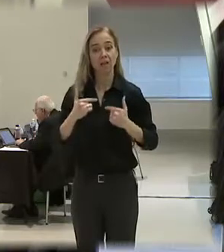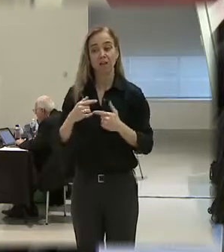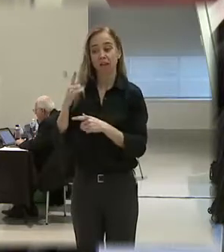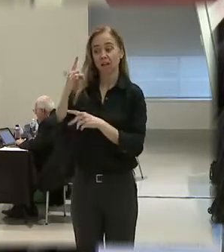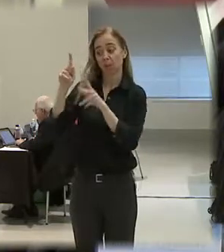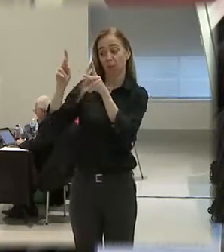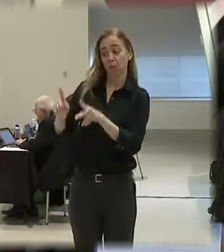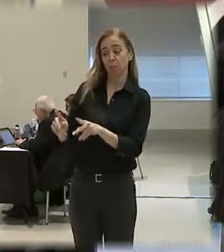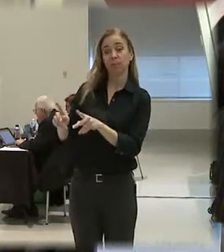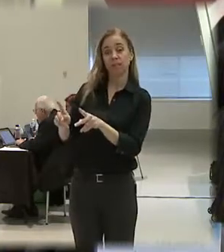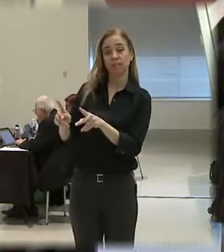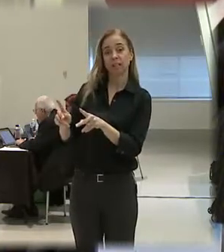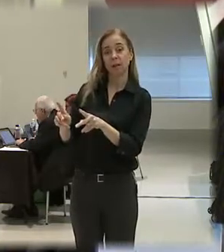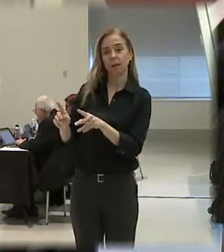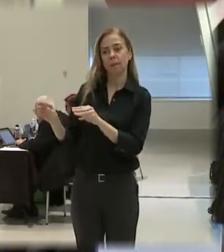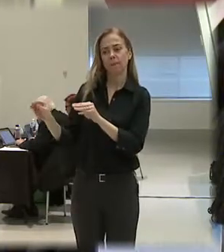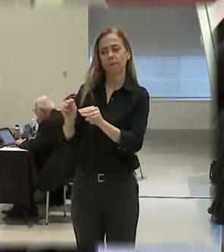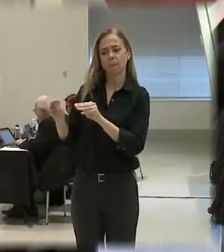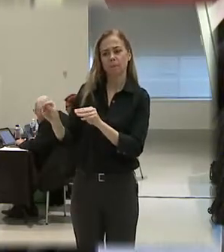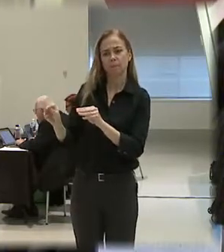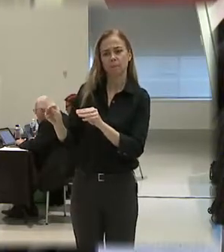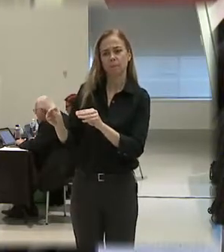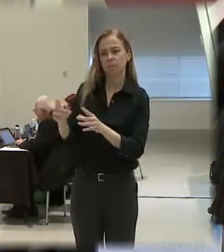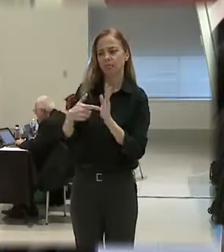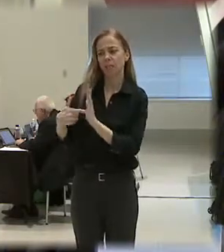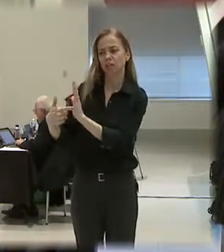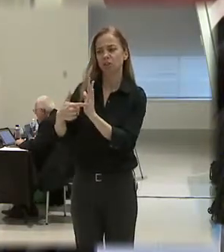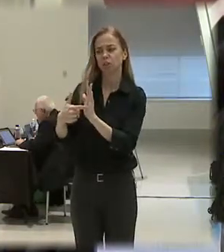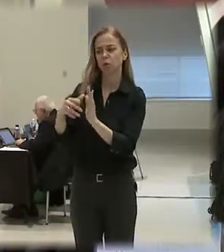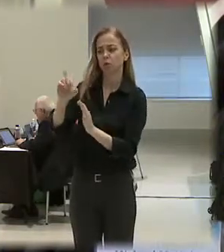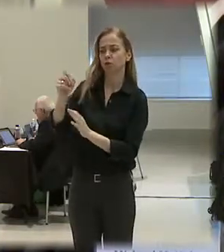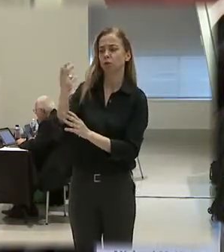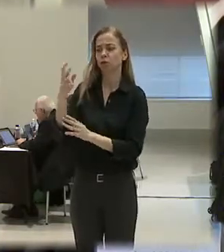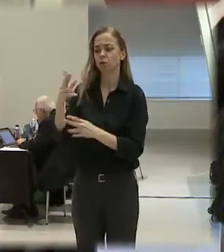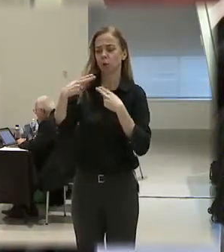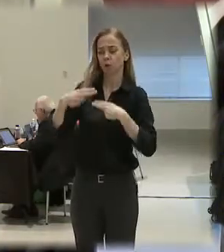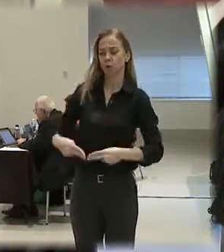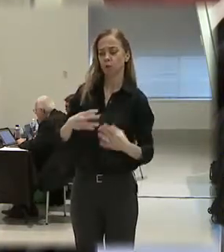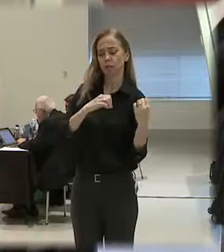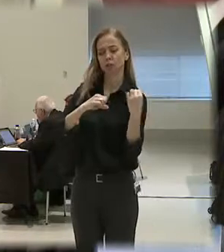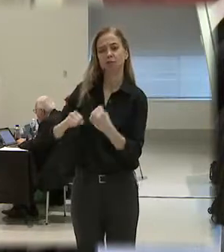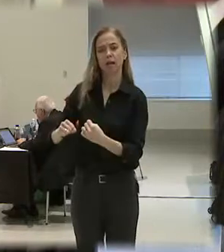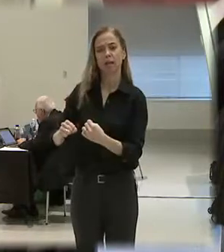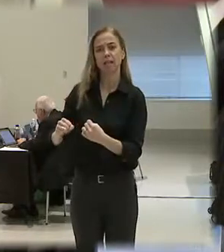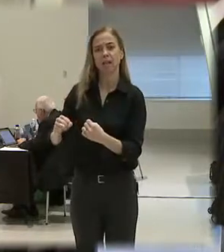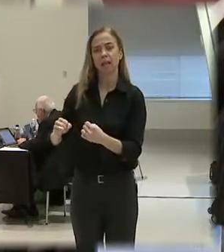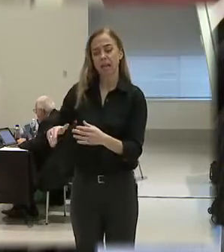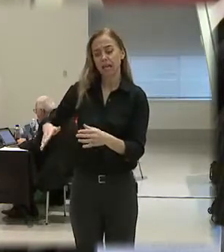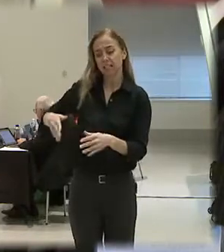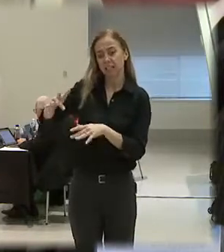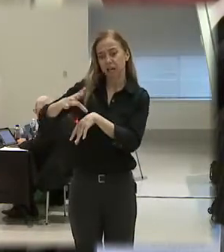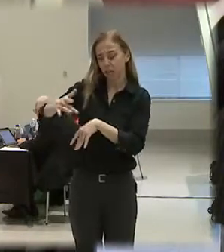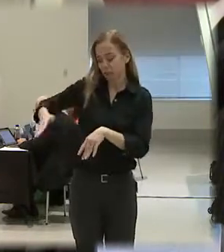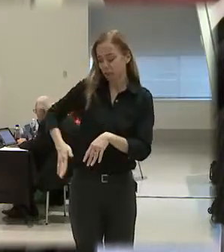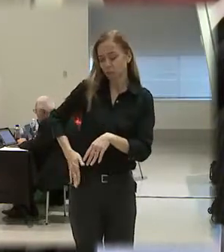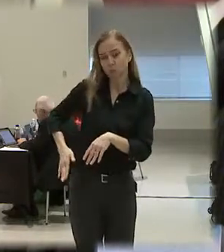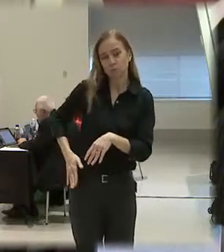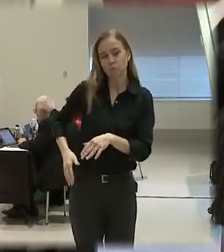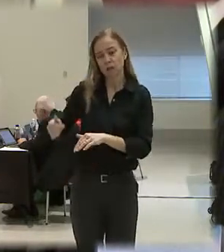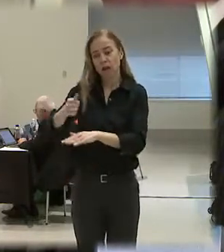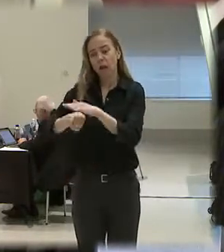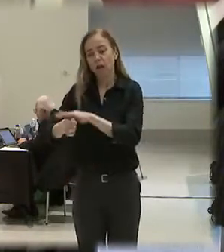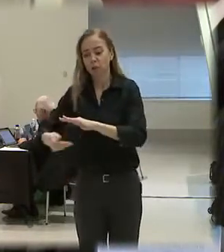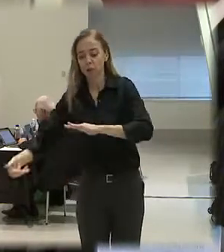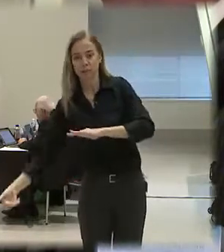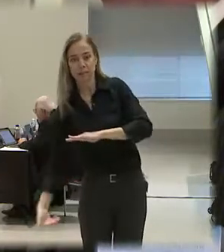suspect made furtive movements. The suspect exhibited superhuman strength. He reached for his waistband. He reached under his